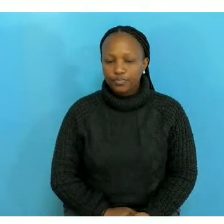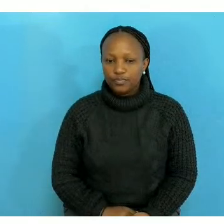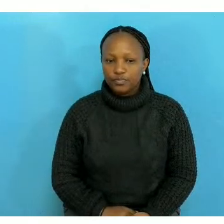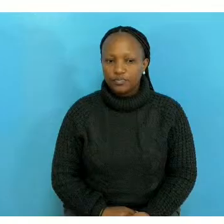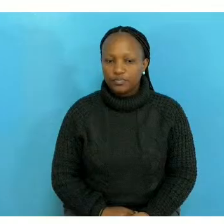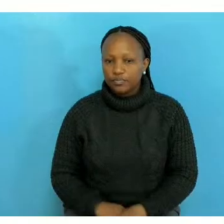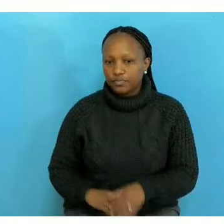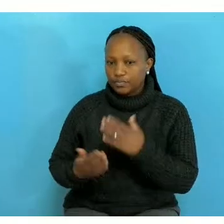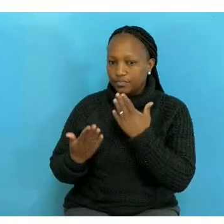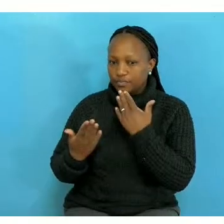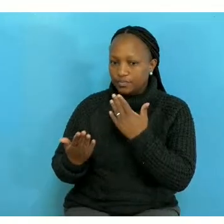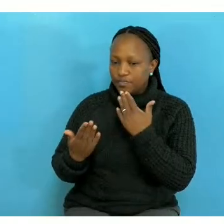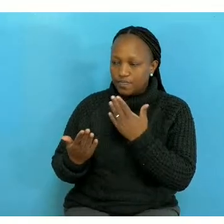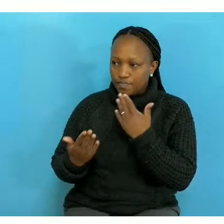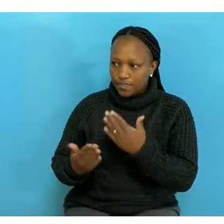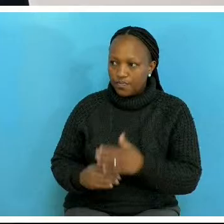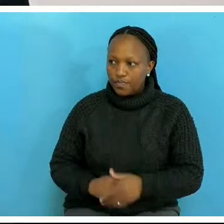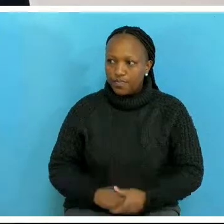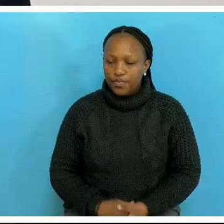Thank you very much.